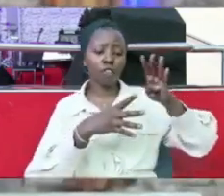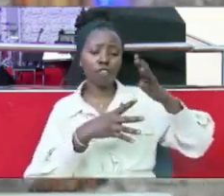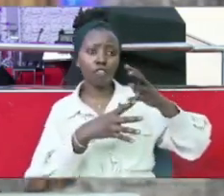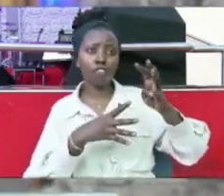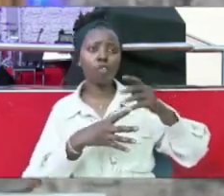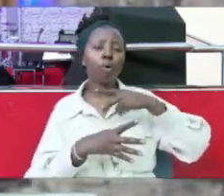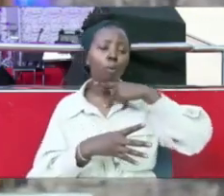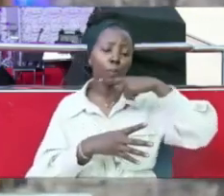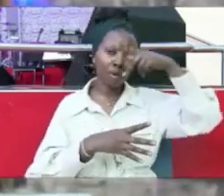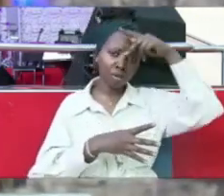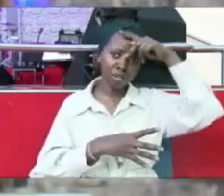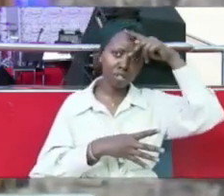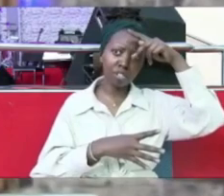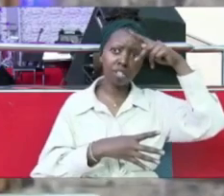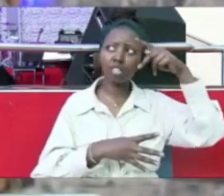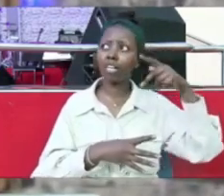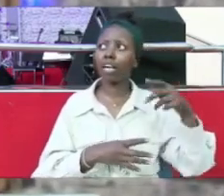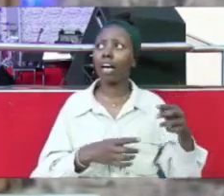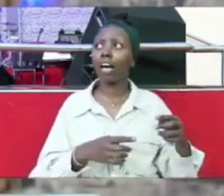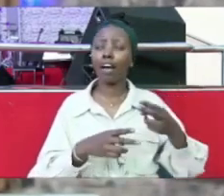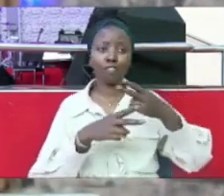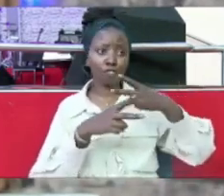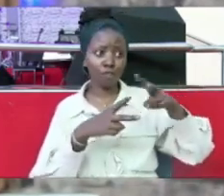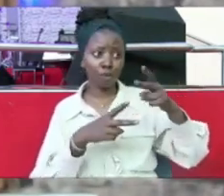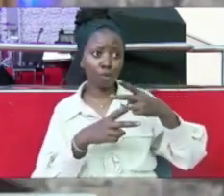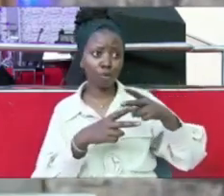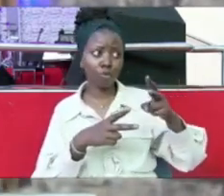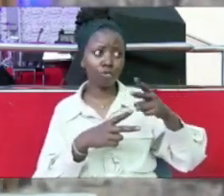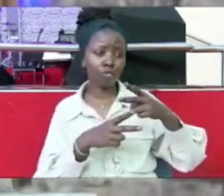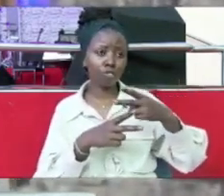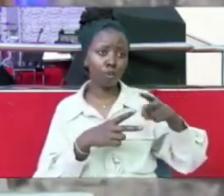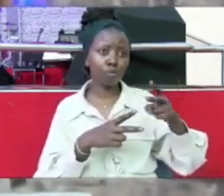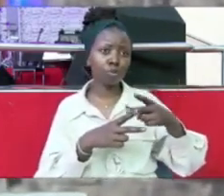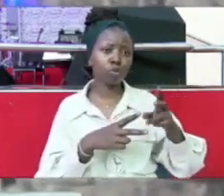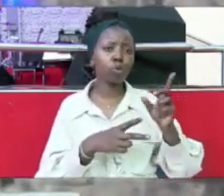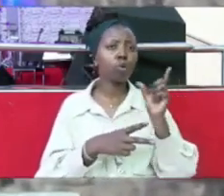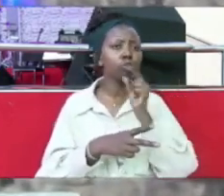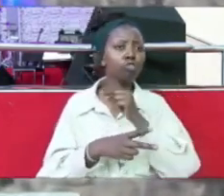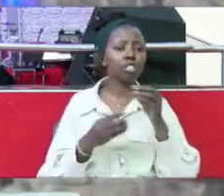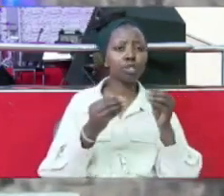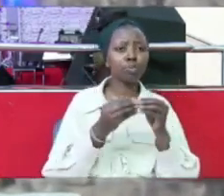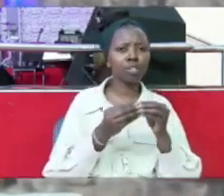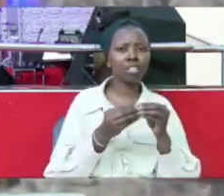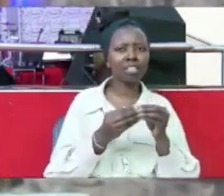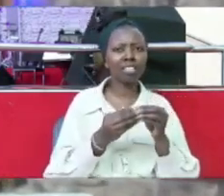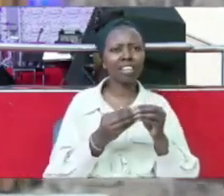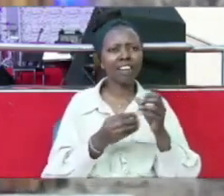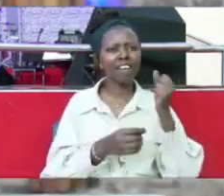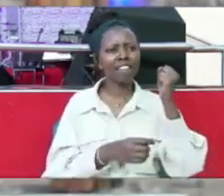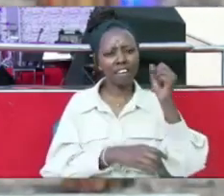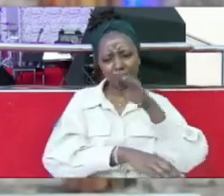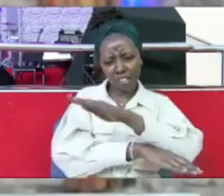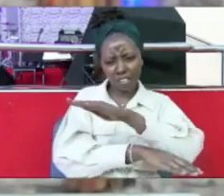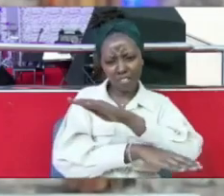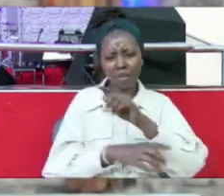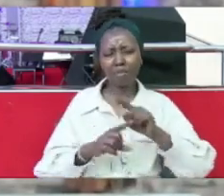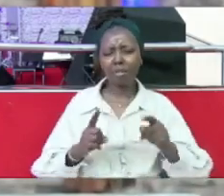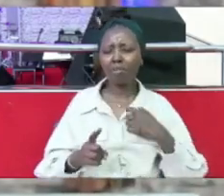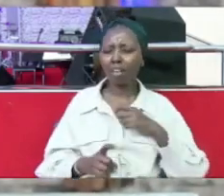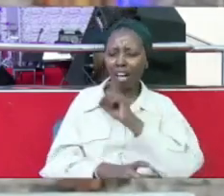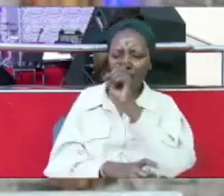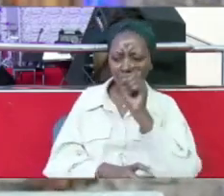And from 2, they are going to finish around 5. But I asked him a